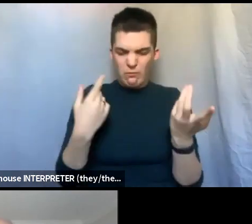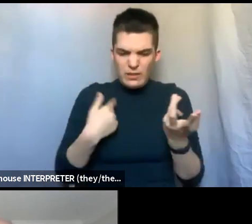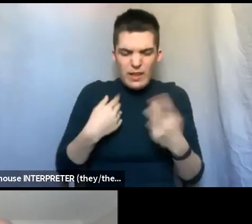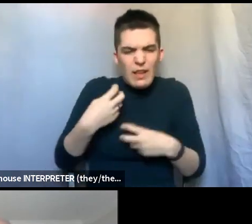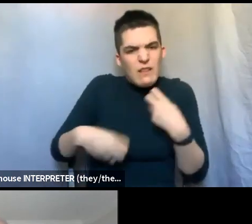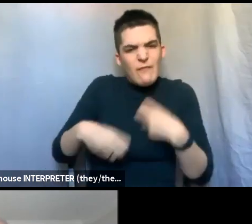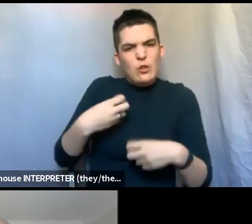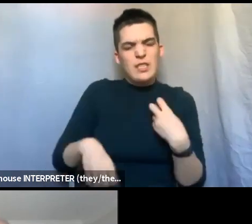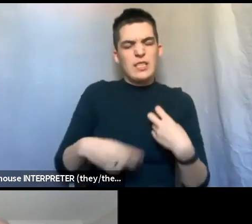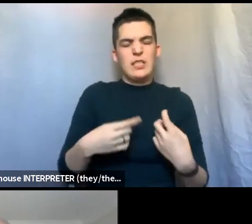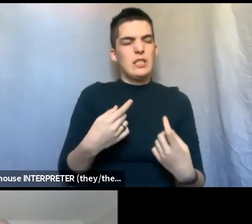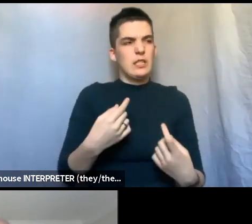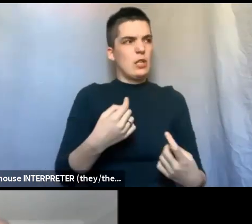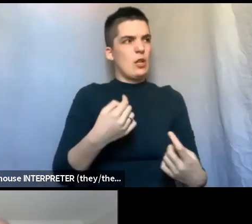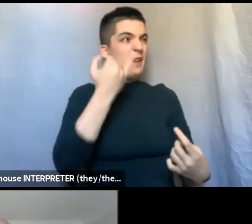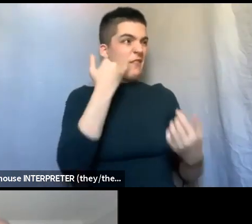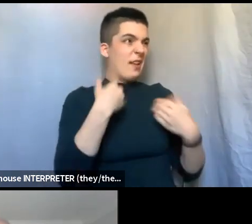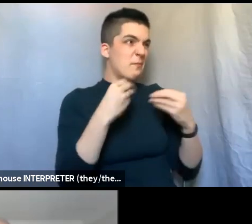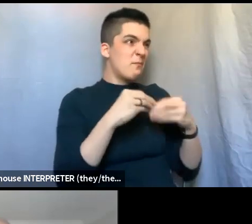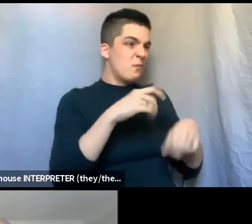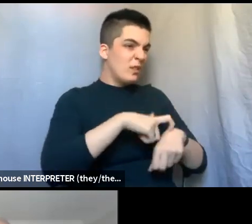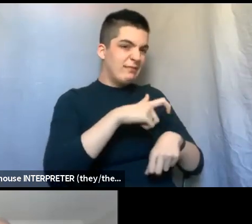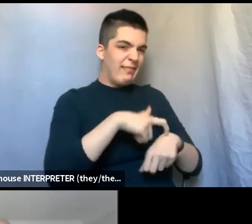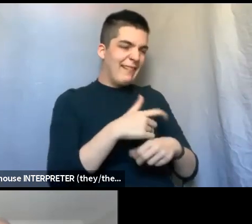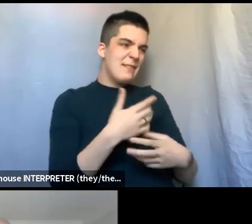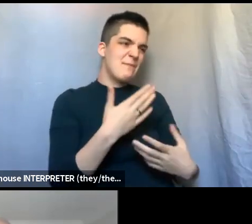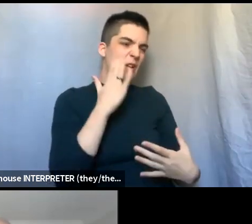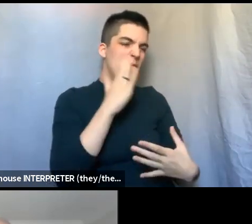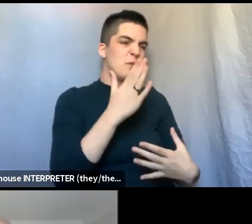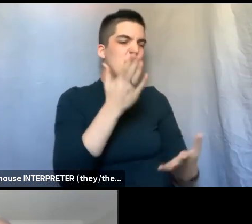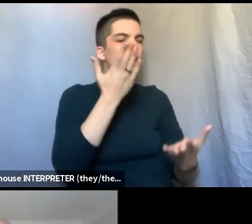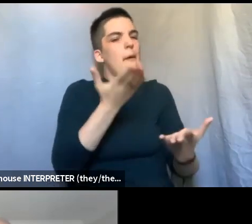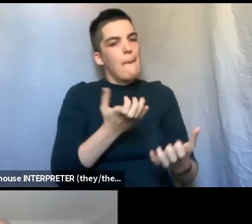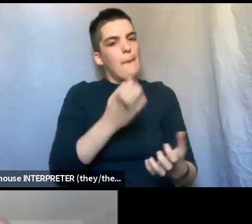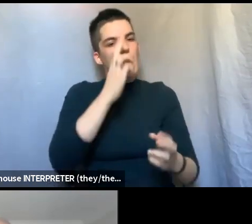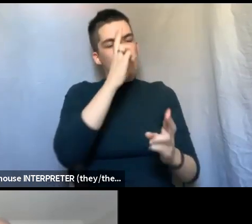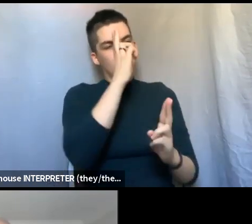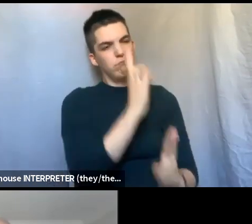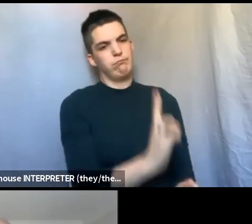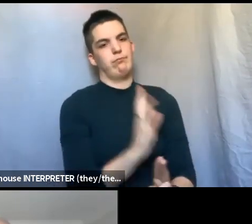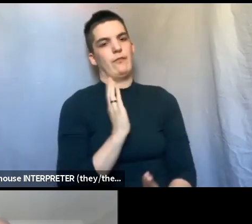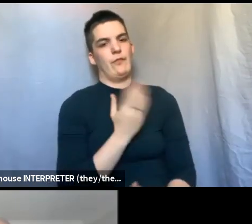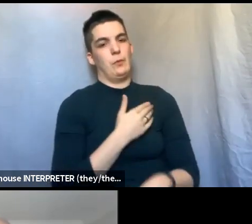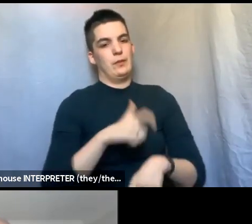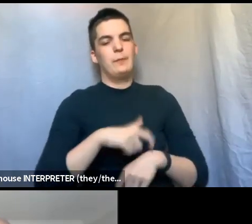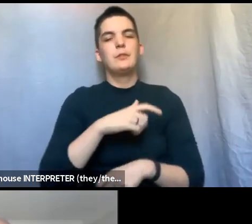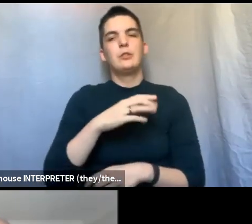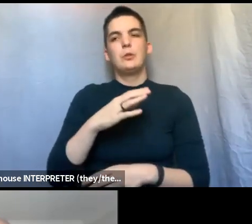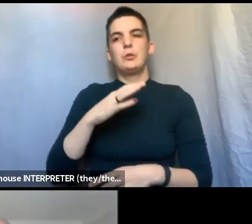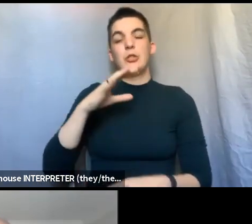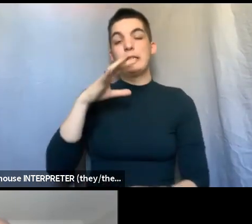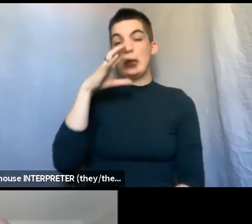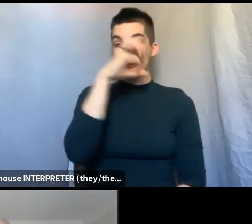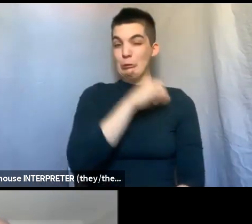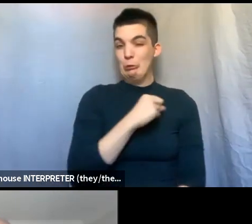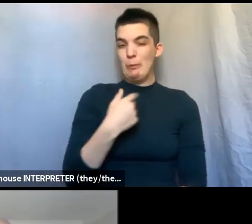take more time to honor this. It's very important. So let's assume I'm doing this for an hour instead of 2 minutes,